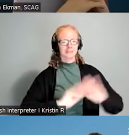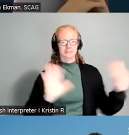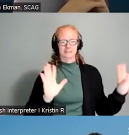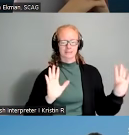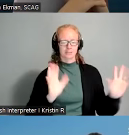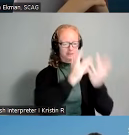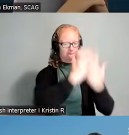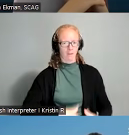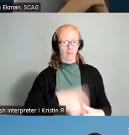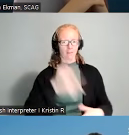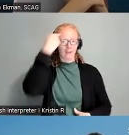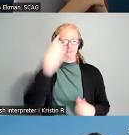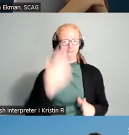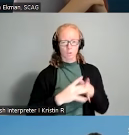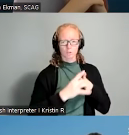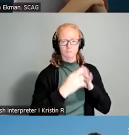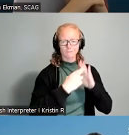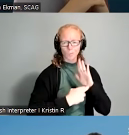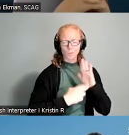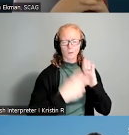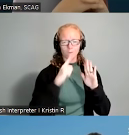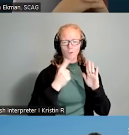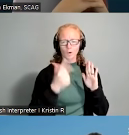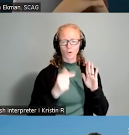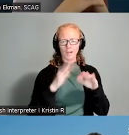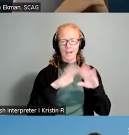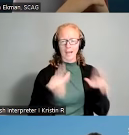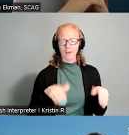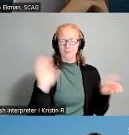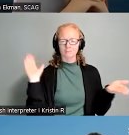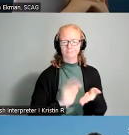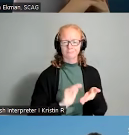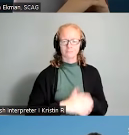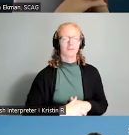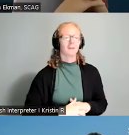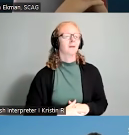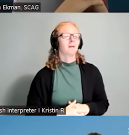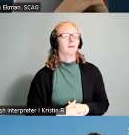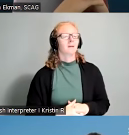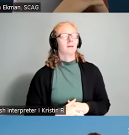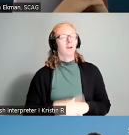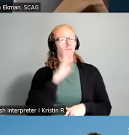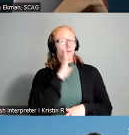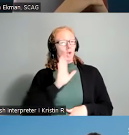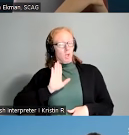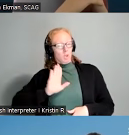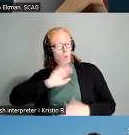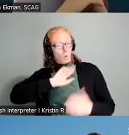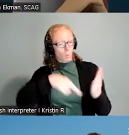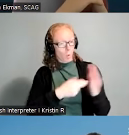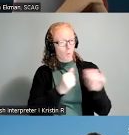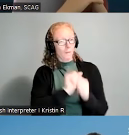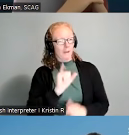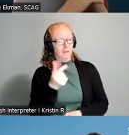to the governor's guidelines for greenhouse gas reduction over time. So under your role of